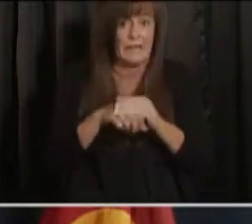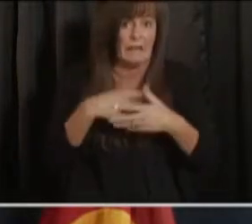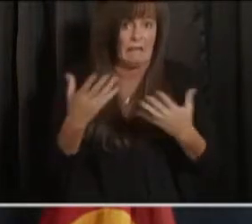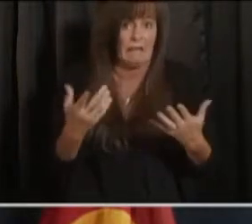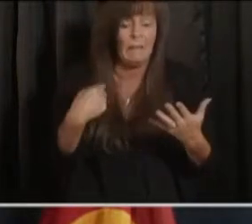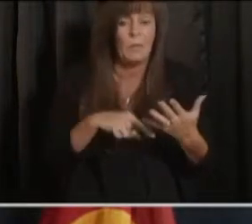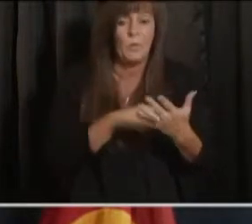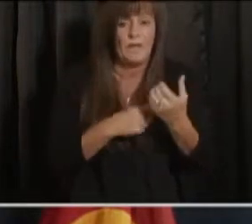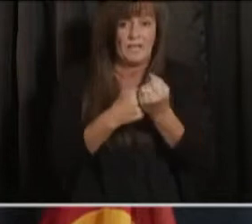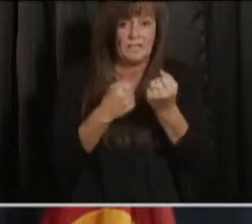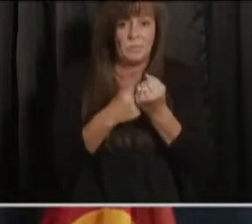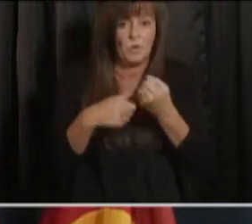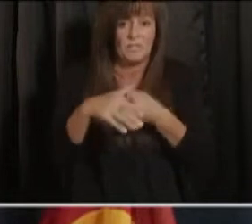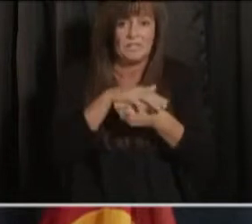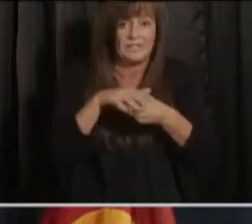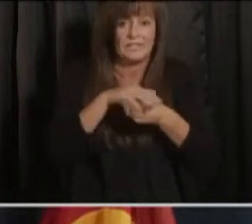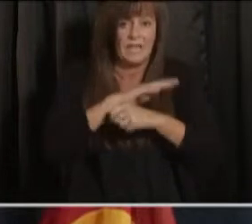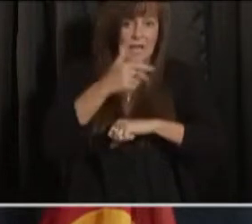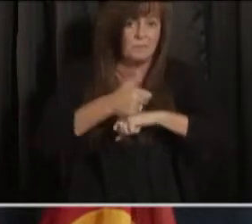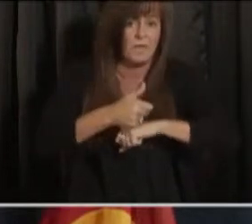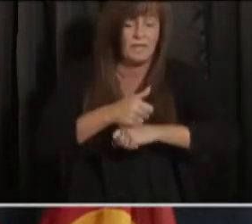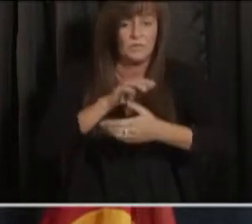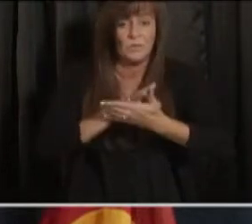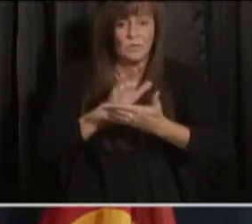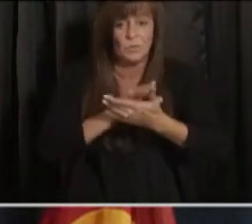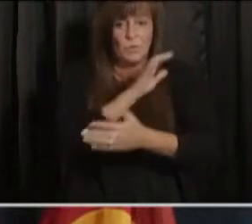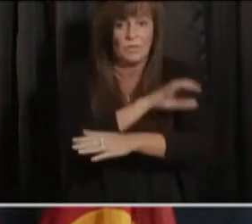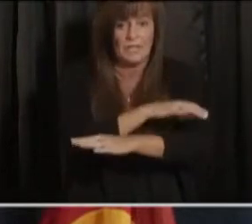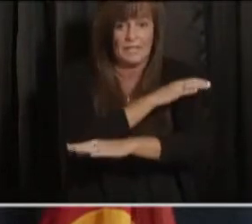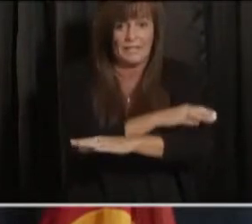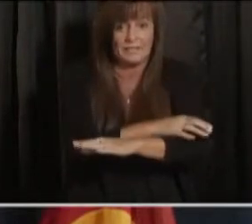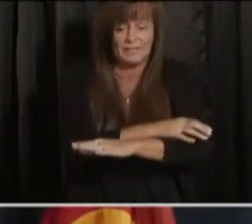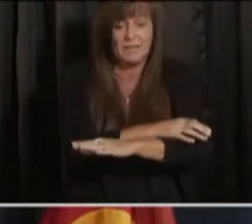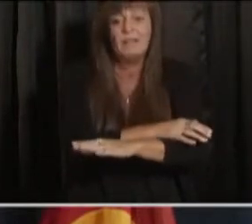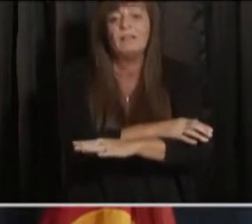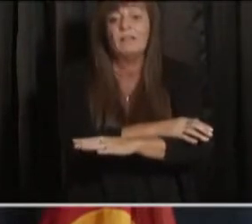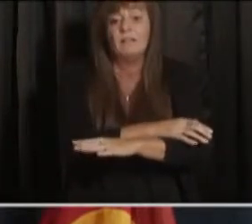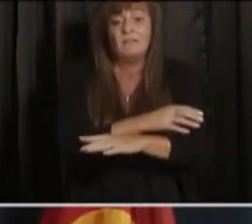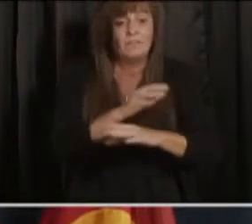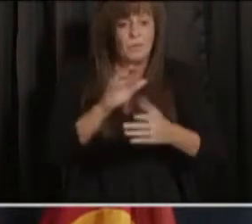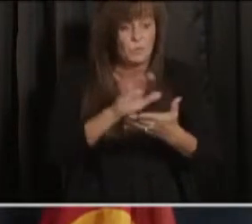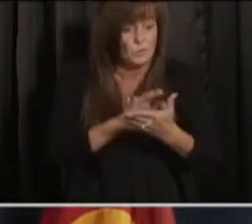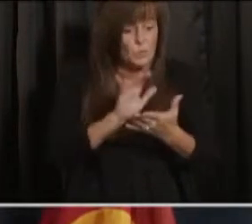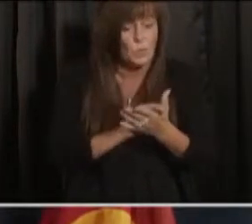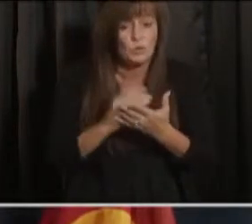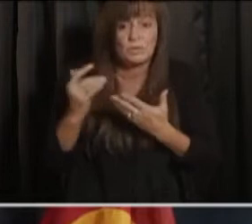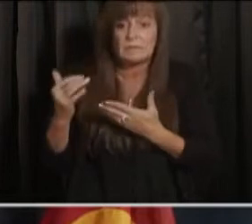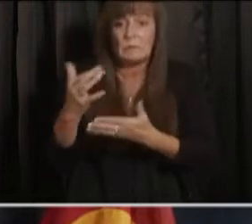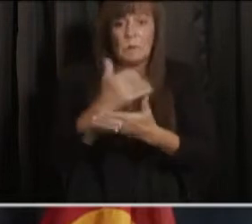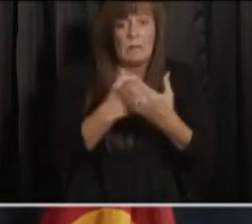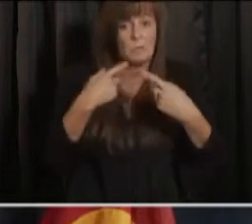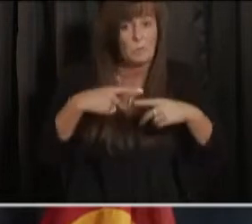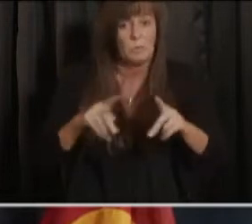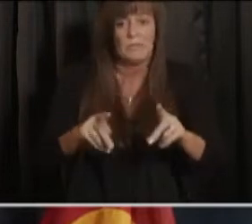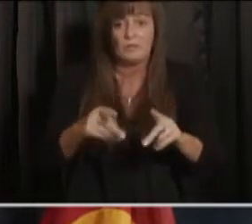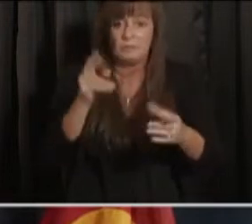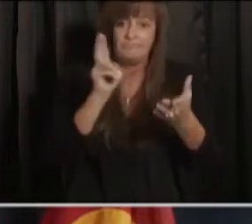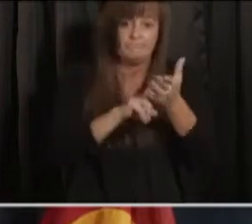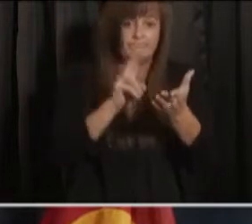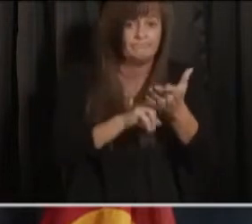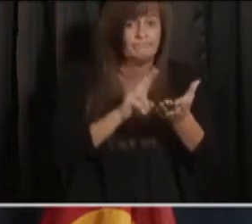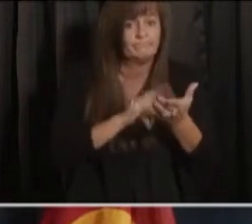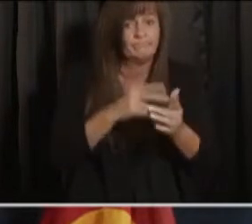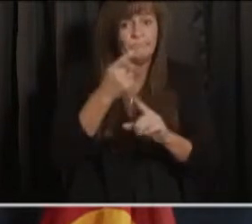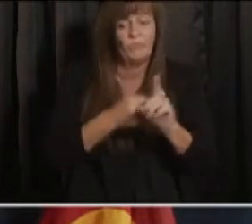support site-based, school-based clinics where the schools can simply collect permission slips from parents, and then we will make that available at that